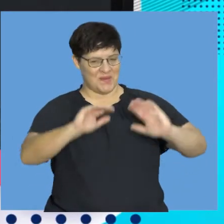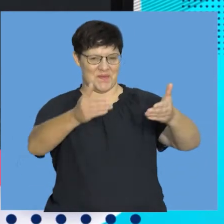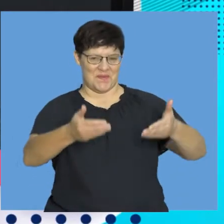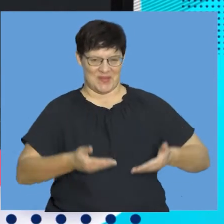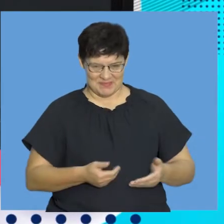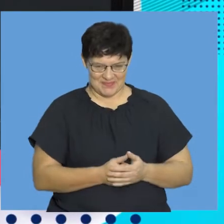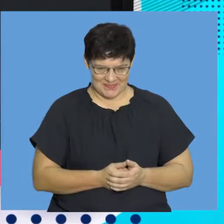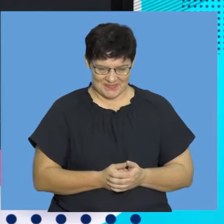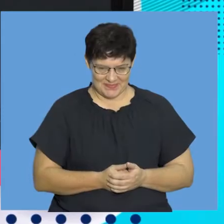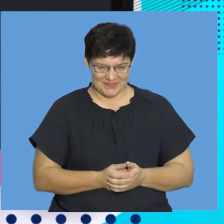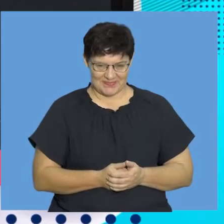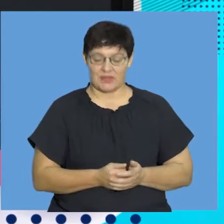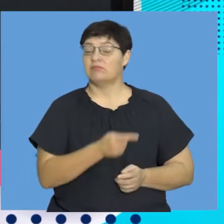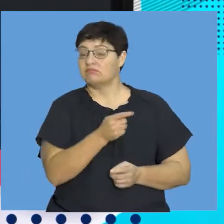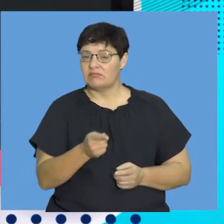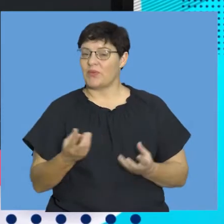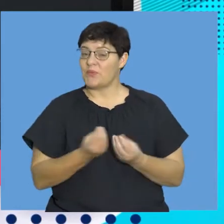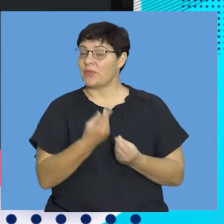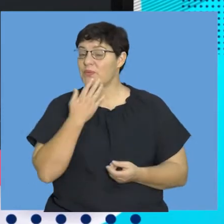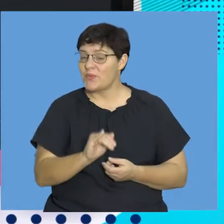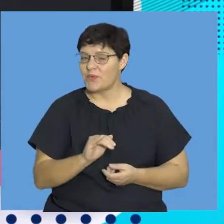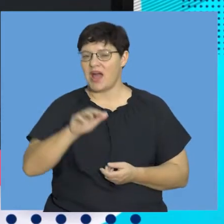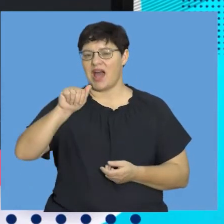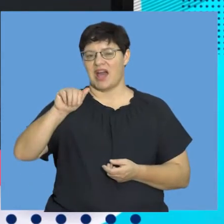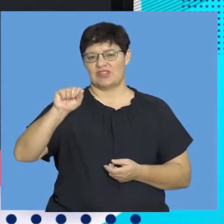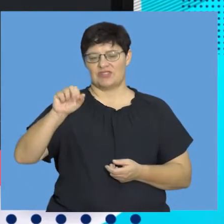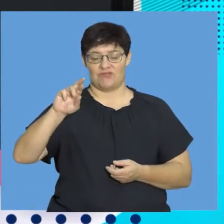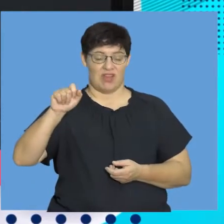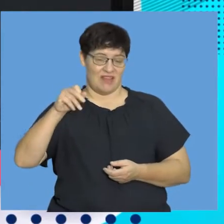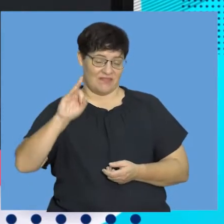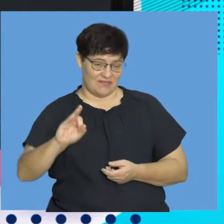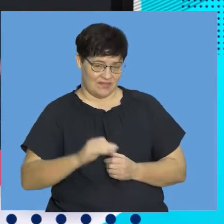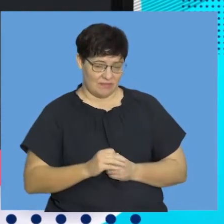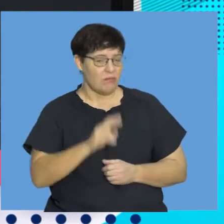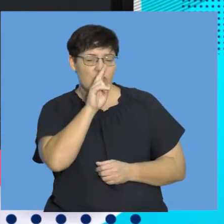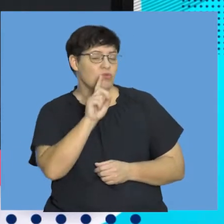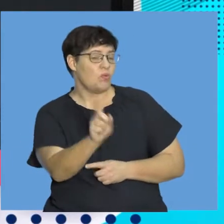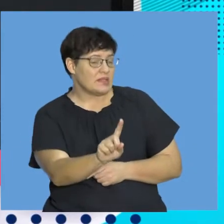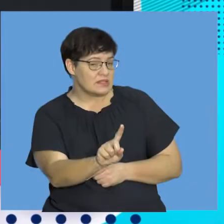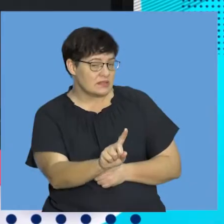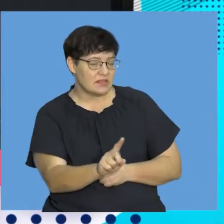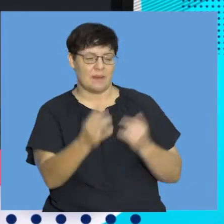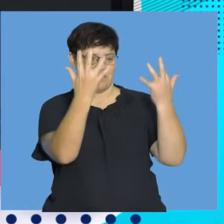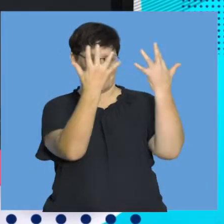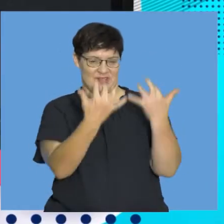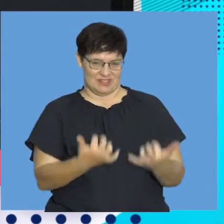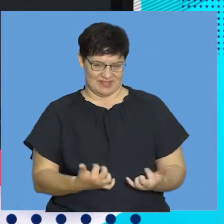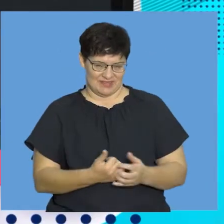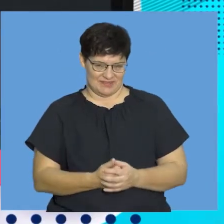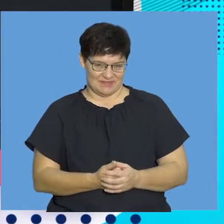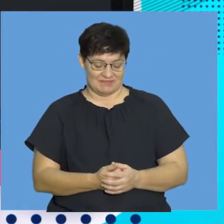Welcome back, Accounting Boffins. You're with Ashraf Patel and the team. We're looking at budgets. We're moving on